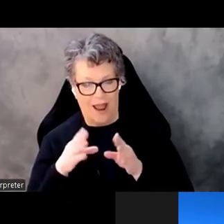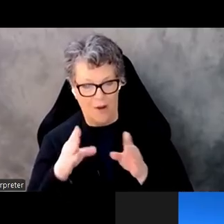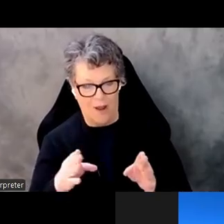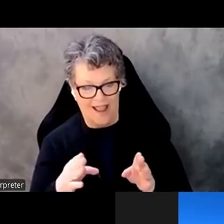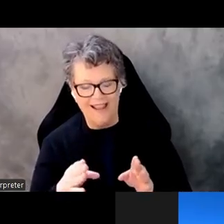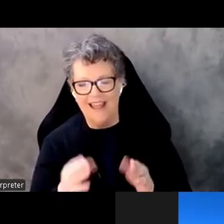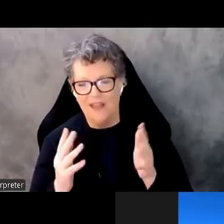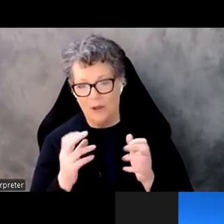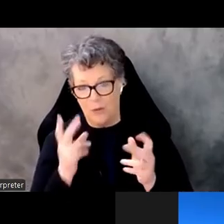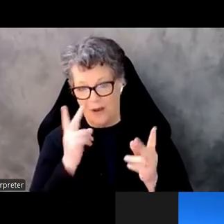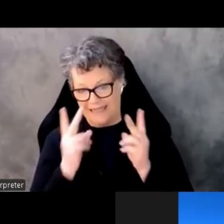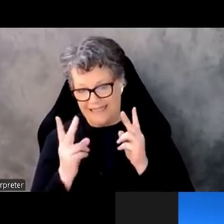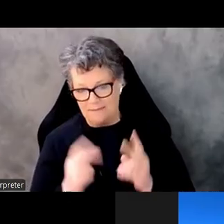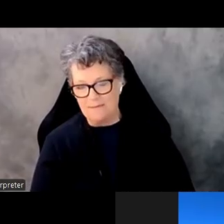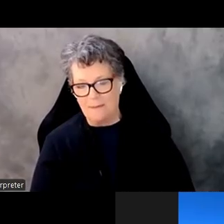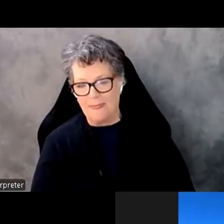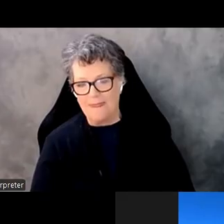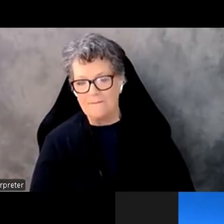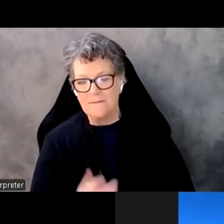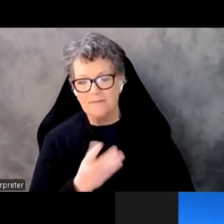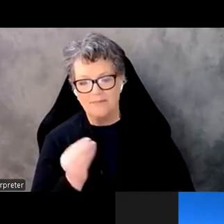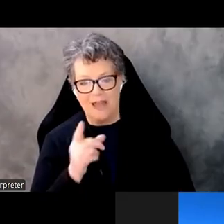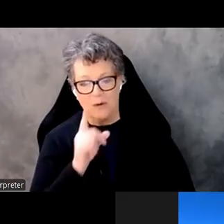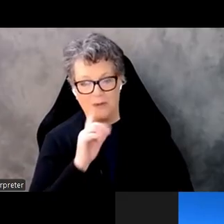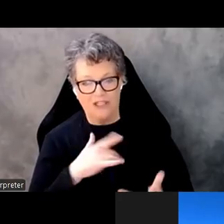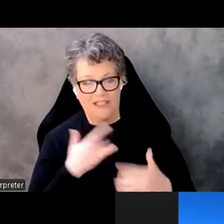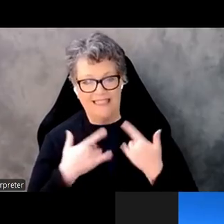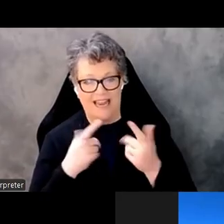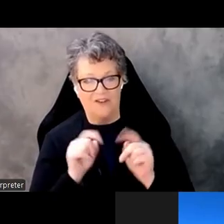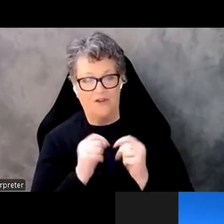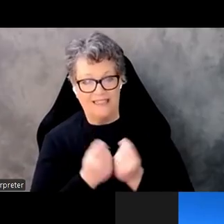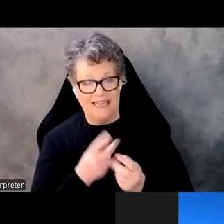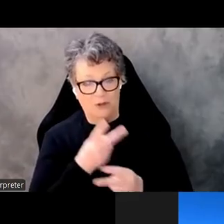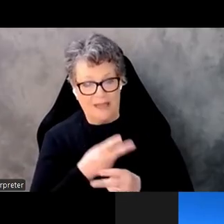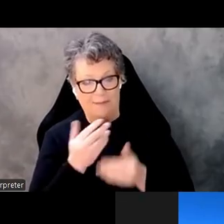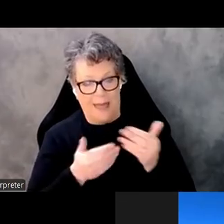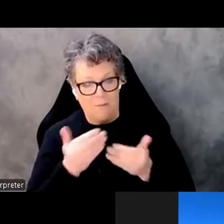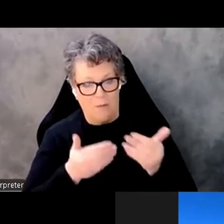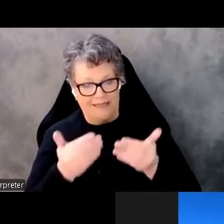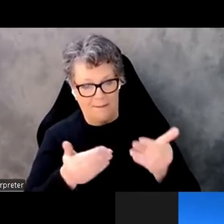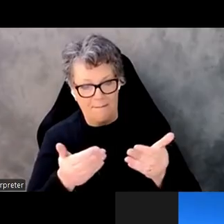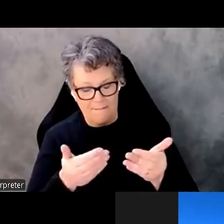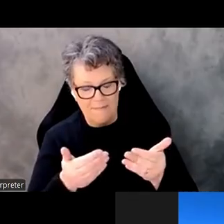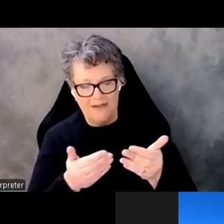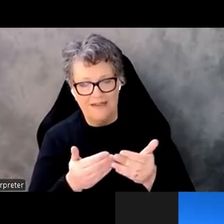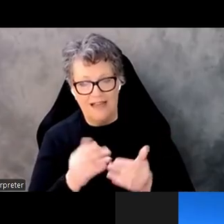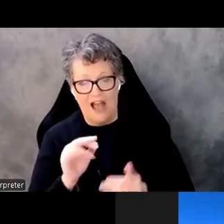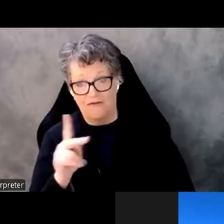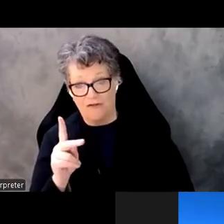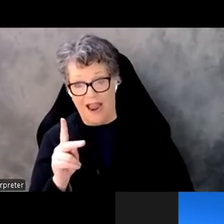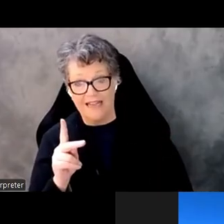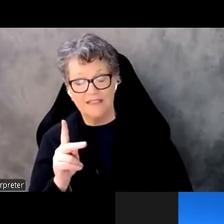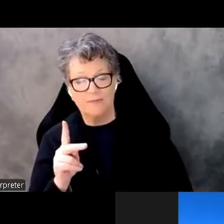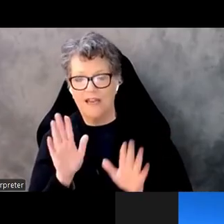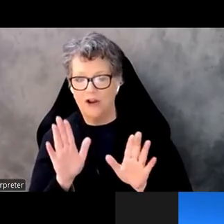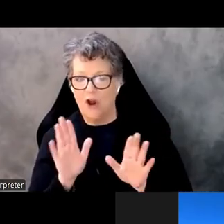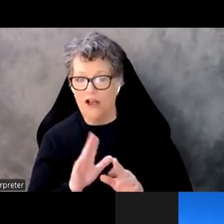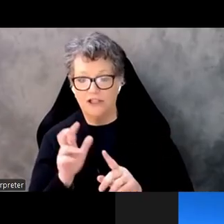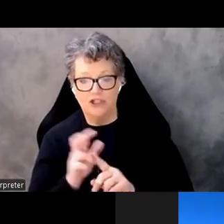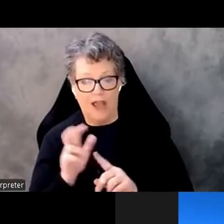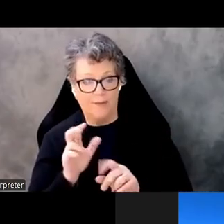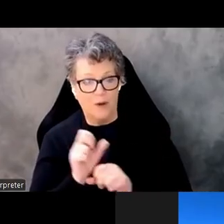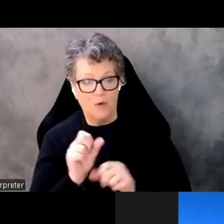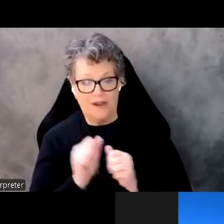what we want to see, and really just excited for our team to keep that momentum. Frank Sideri has been an awesome champion working